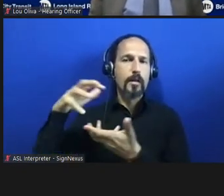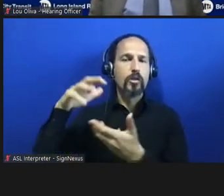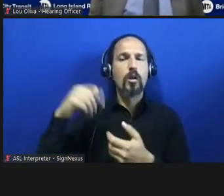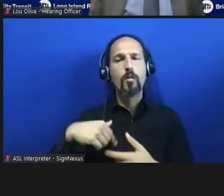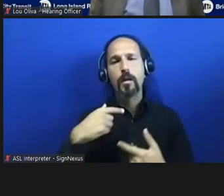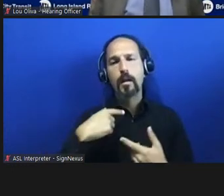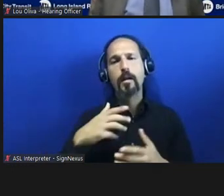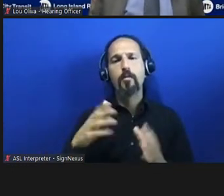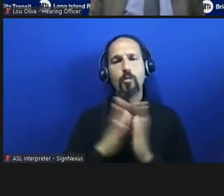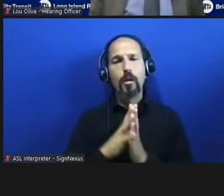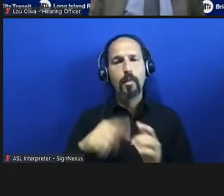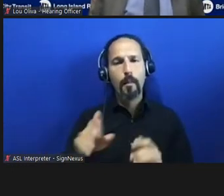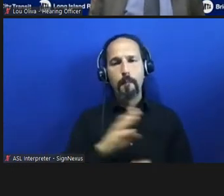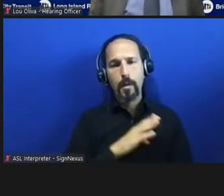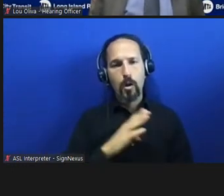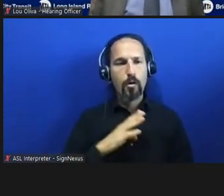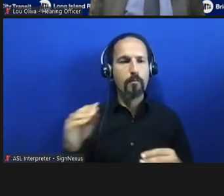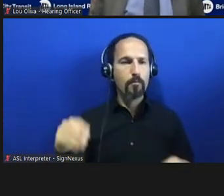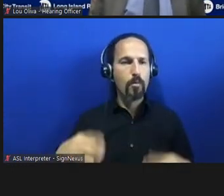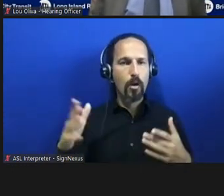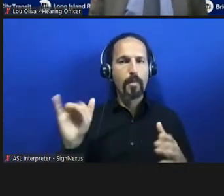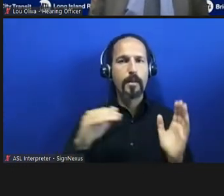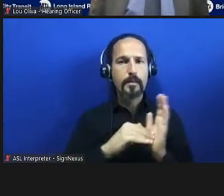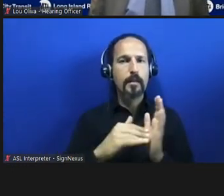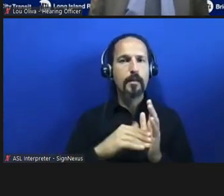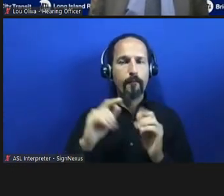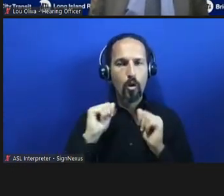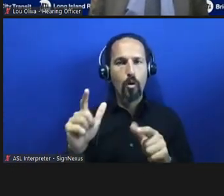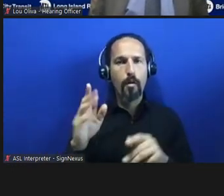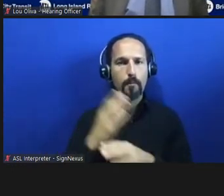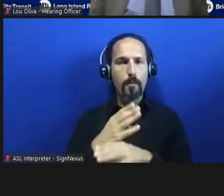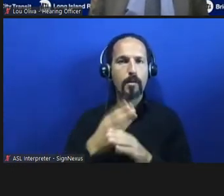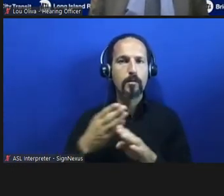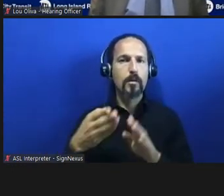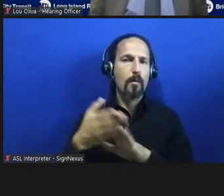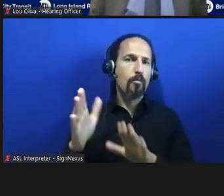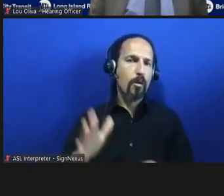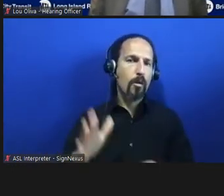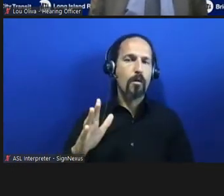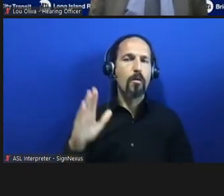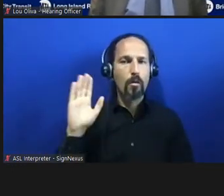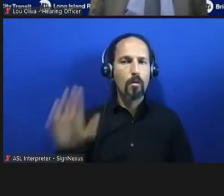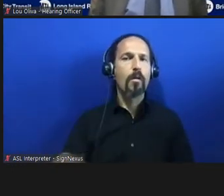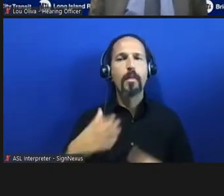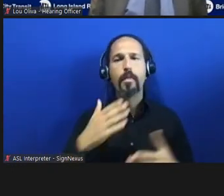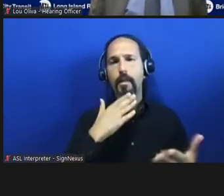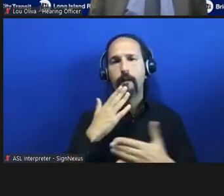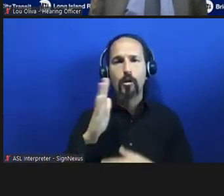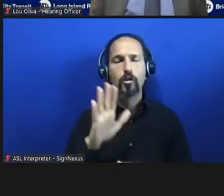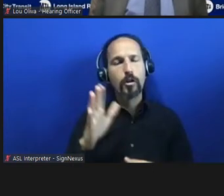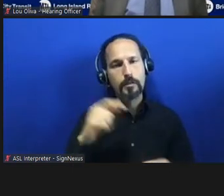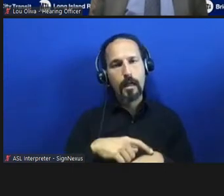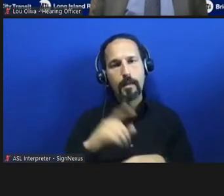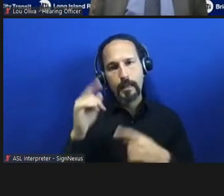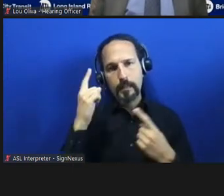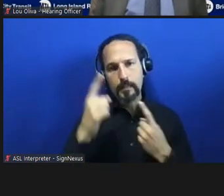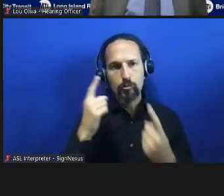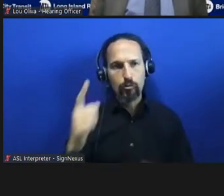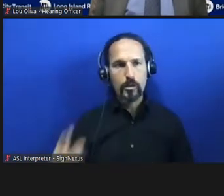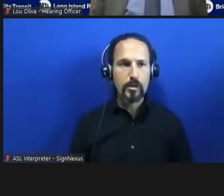that this board's recommendation be of providing an exemption to All Bus operators at all times thank you for your time and consideration